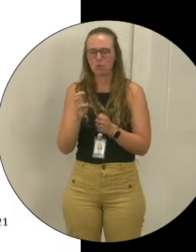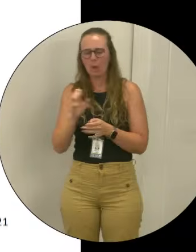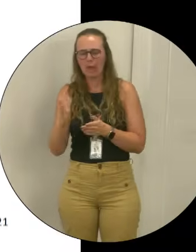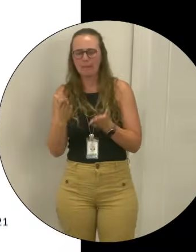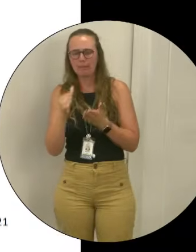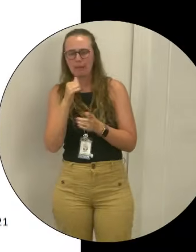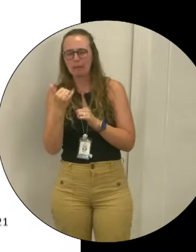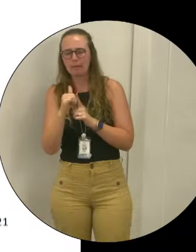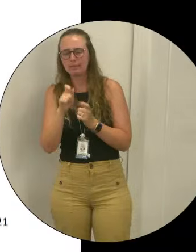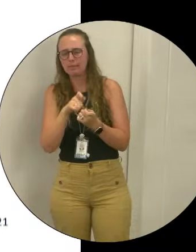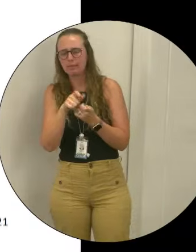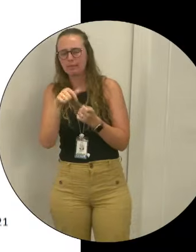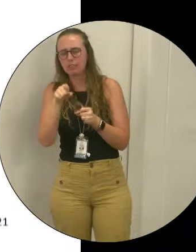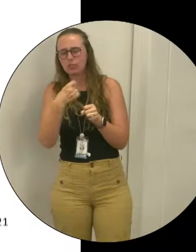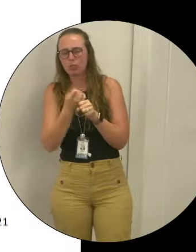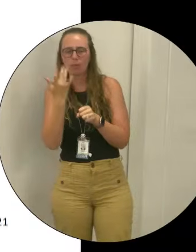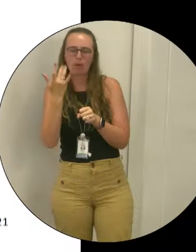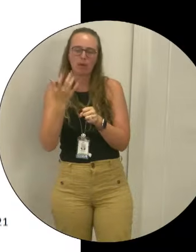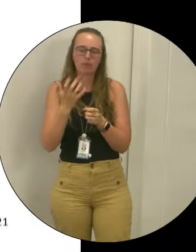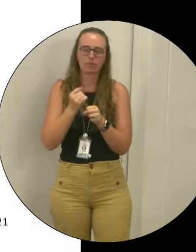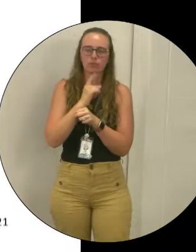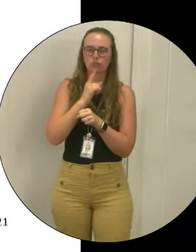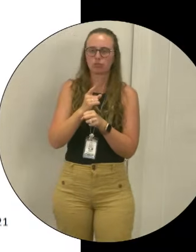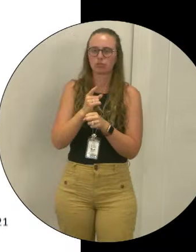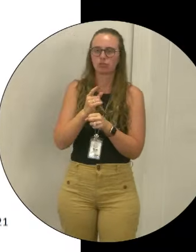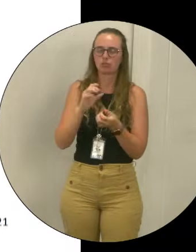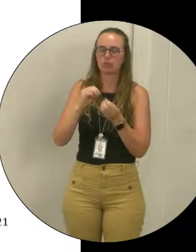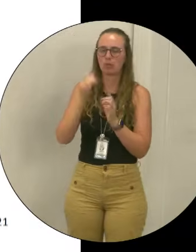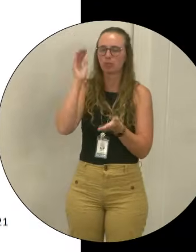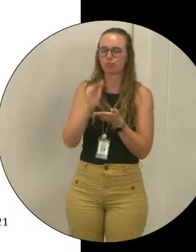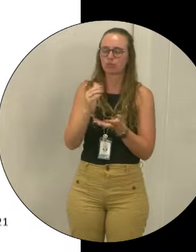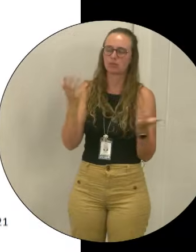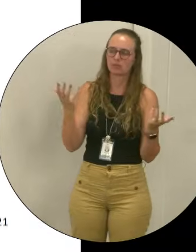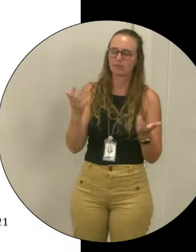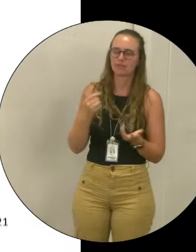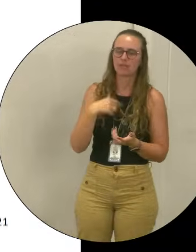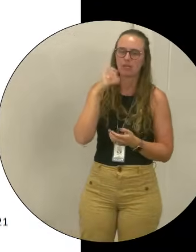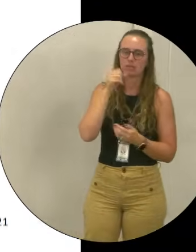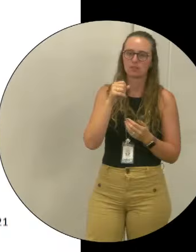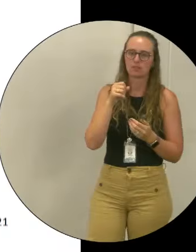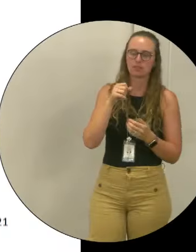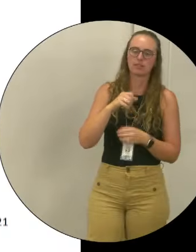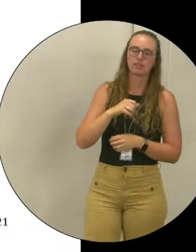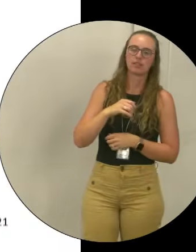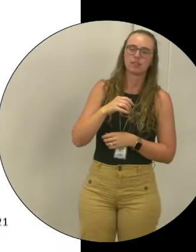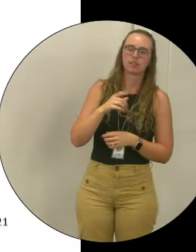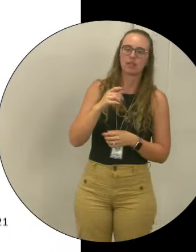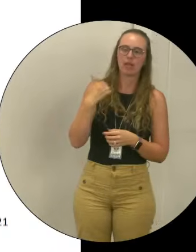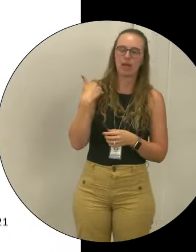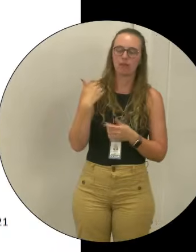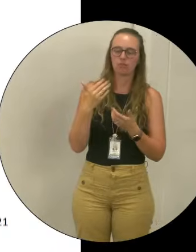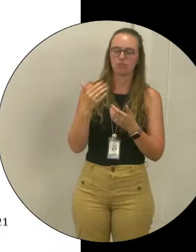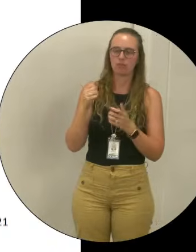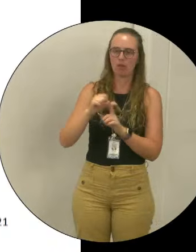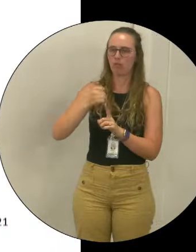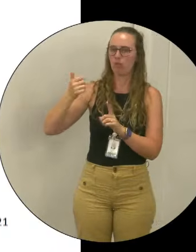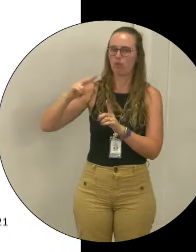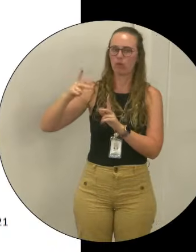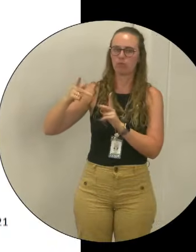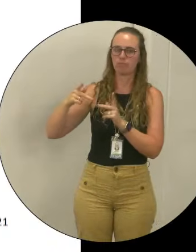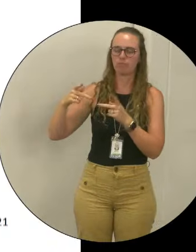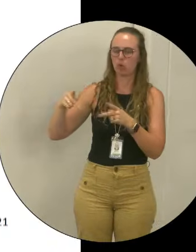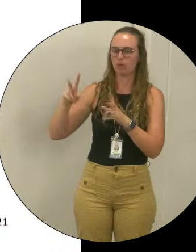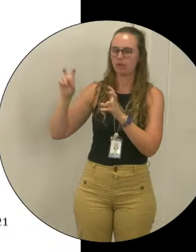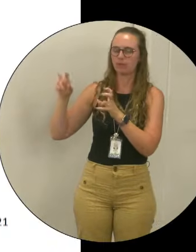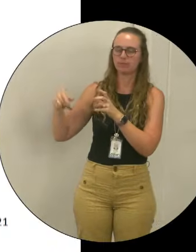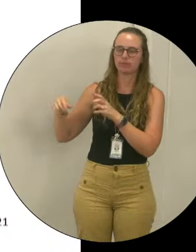not bullying this year because we want to make sure that they go down. So the question, I guess, is ultimately, is there an objective third party who can verify some of these stats